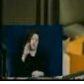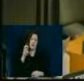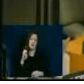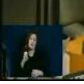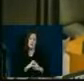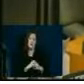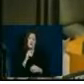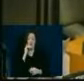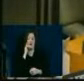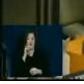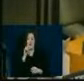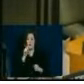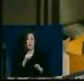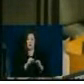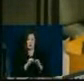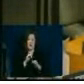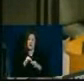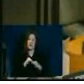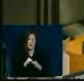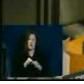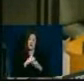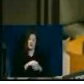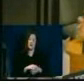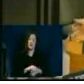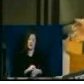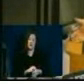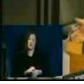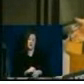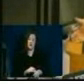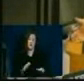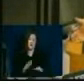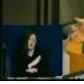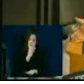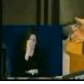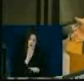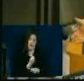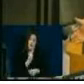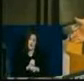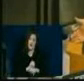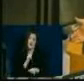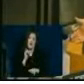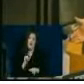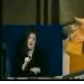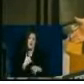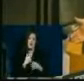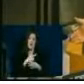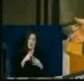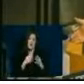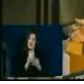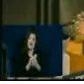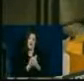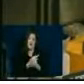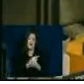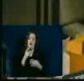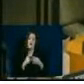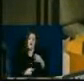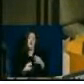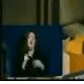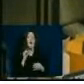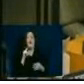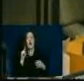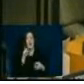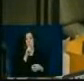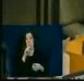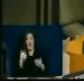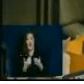you can extend it to a full 4 years, that has implications, financial implications. If you can only